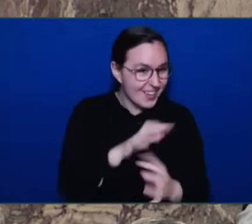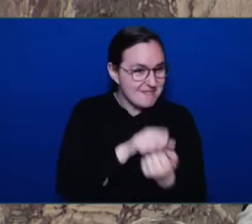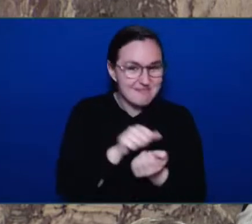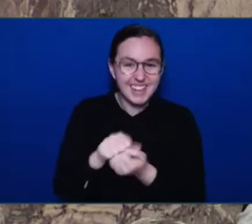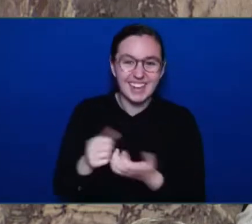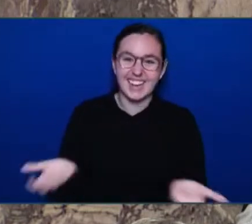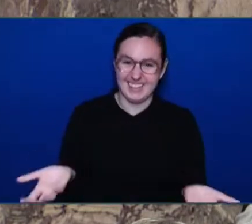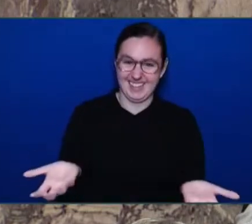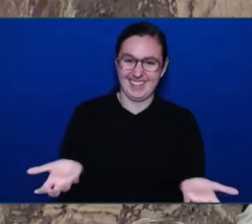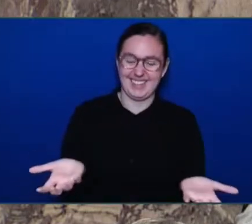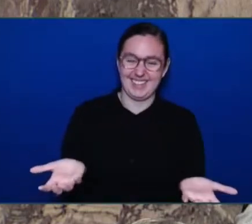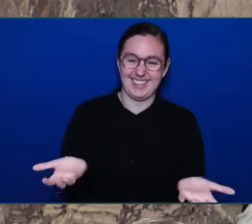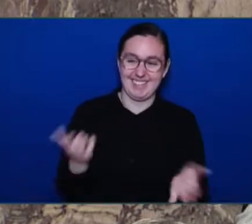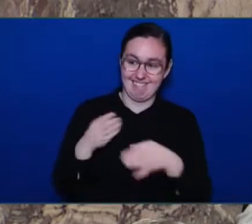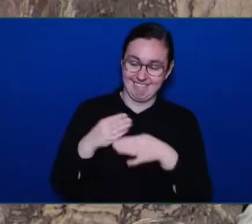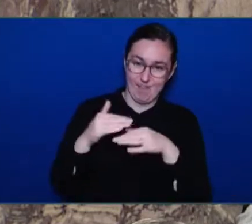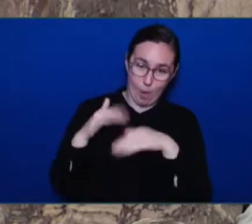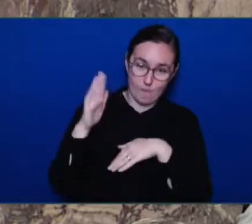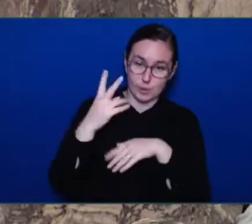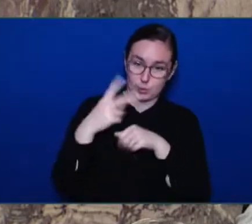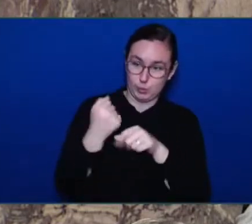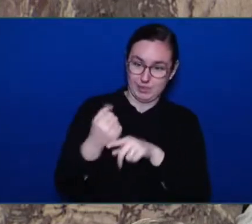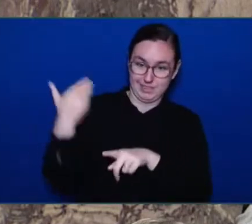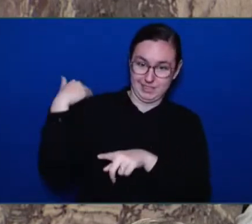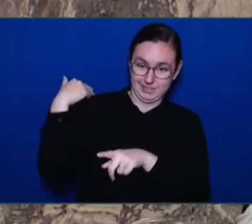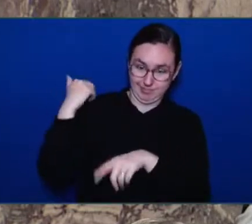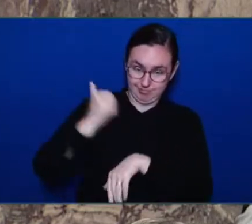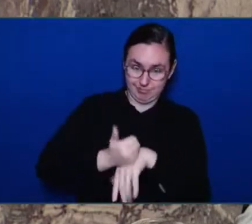pass legislation enabling mandatory treatment.